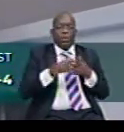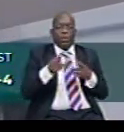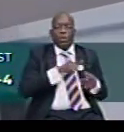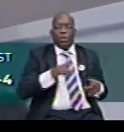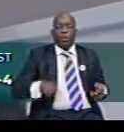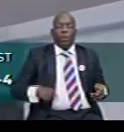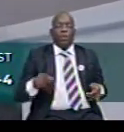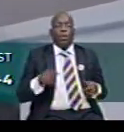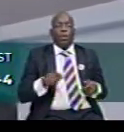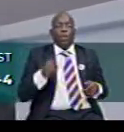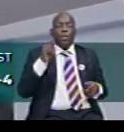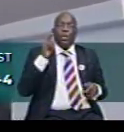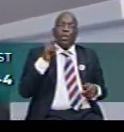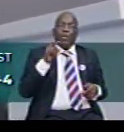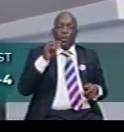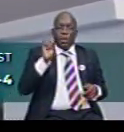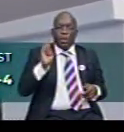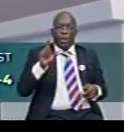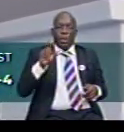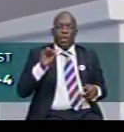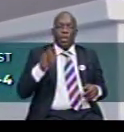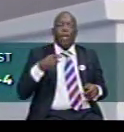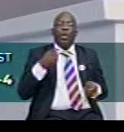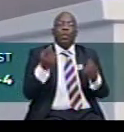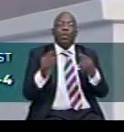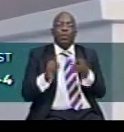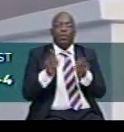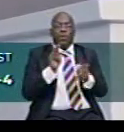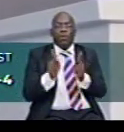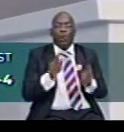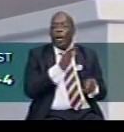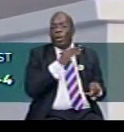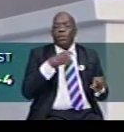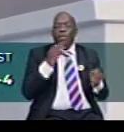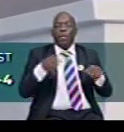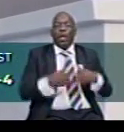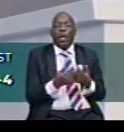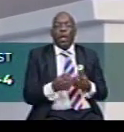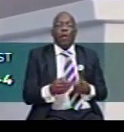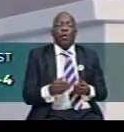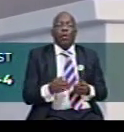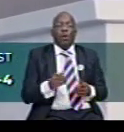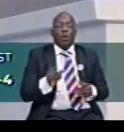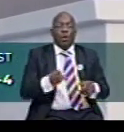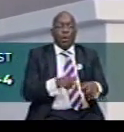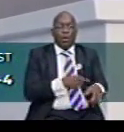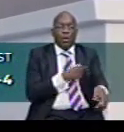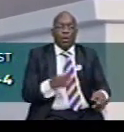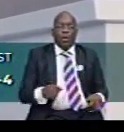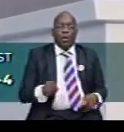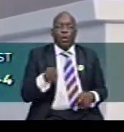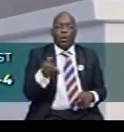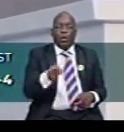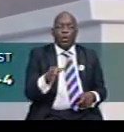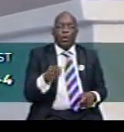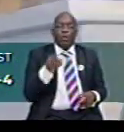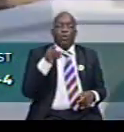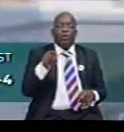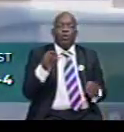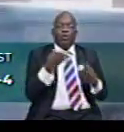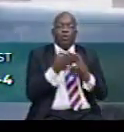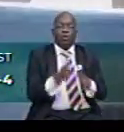said, how long halt ye between two opinions? If the Lord be